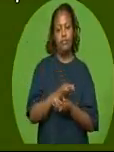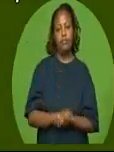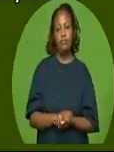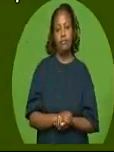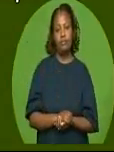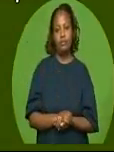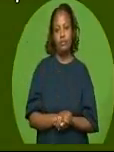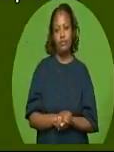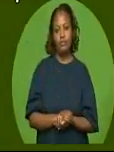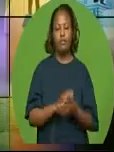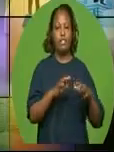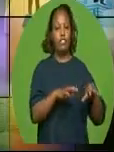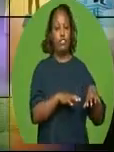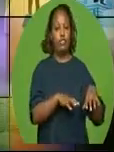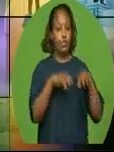tea.